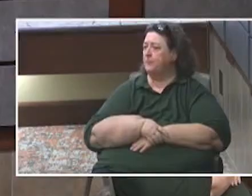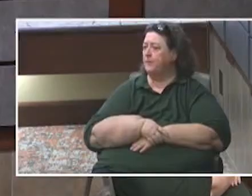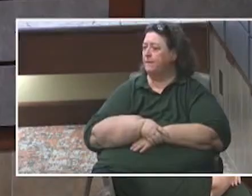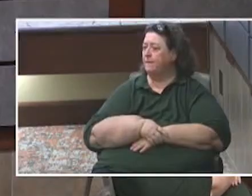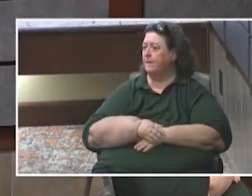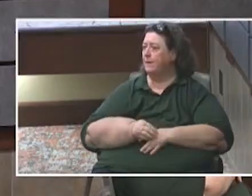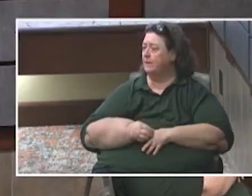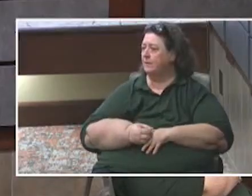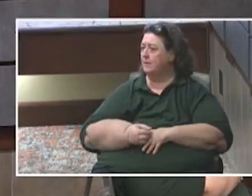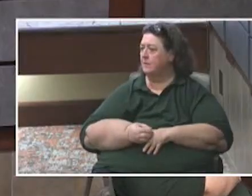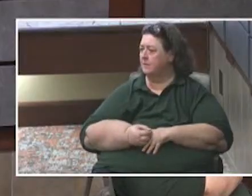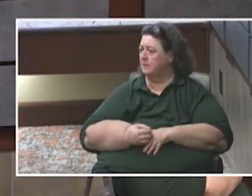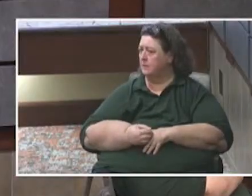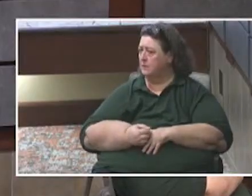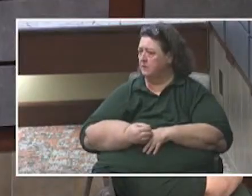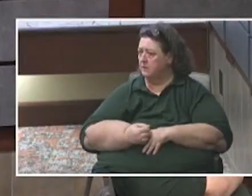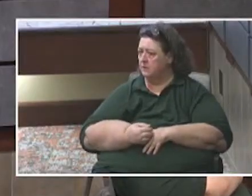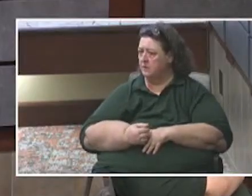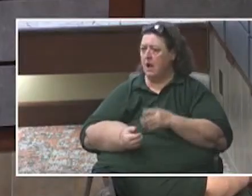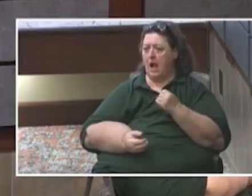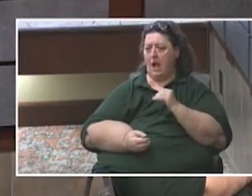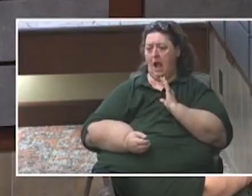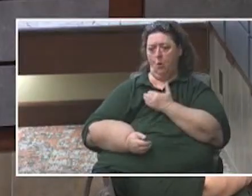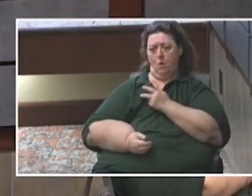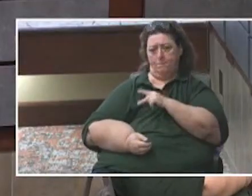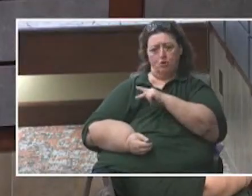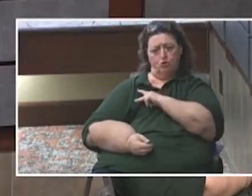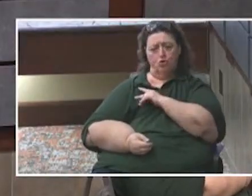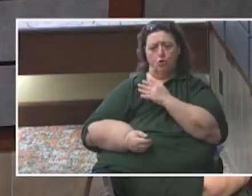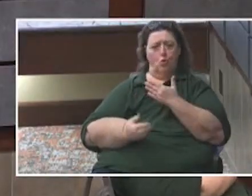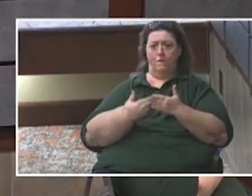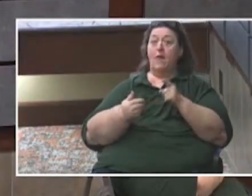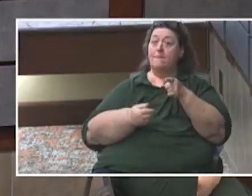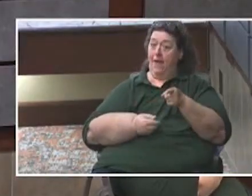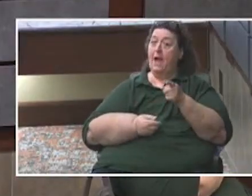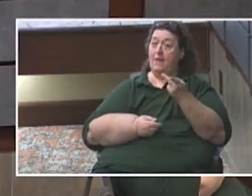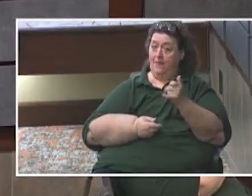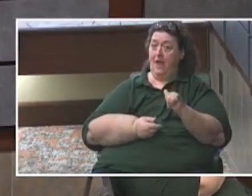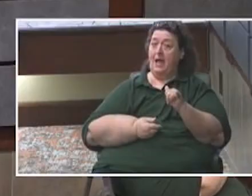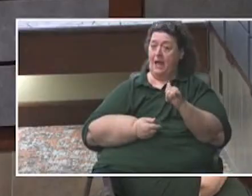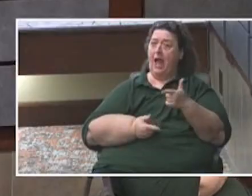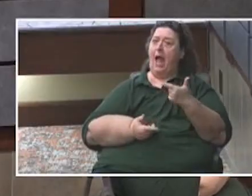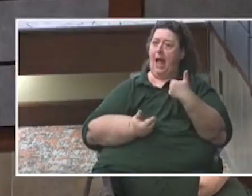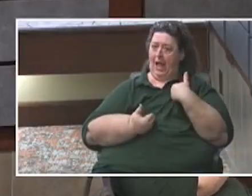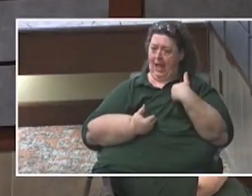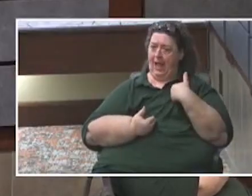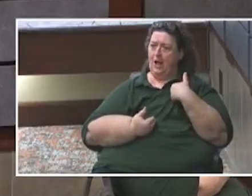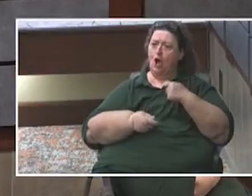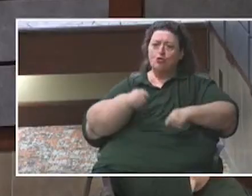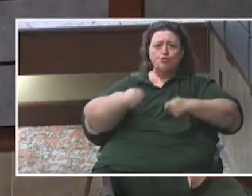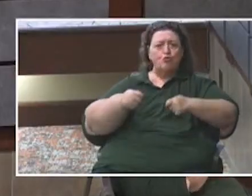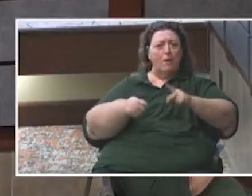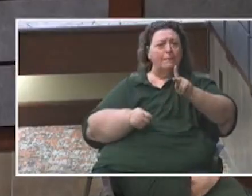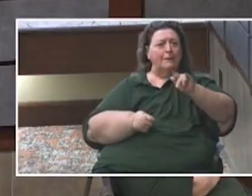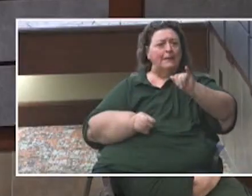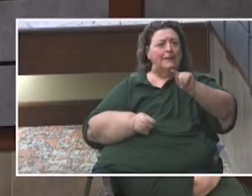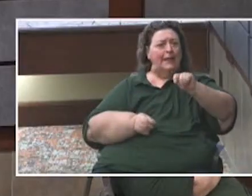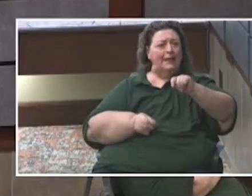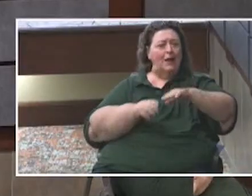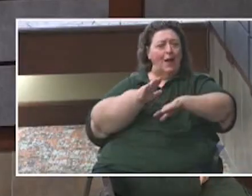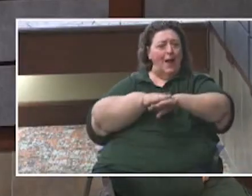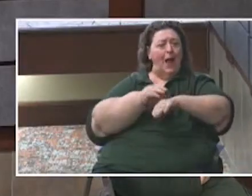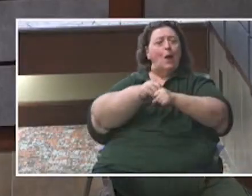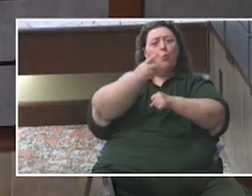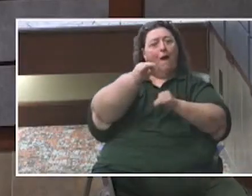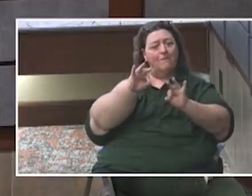If y'all go on her social, my social, whatever, they had a drum kit out in one of the